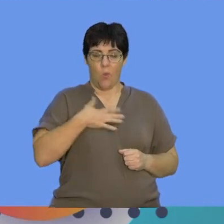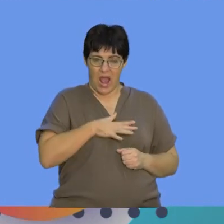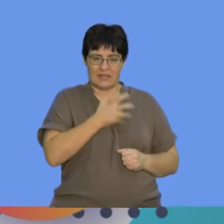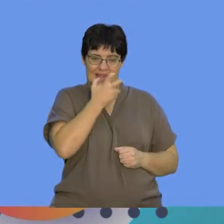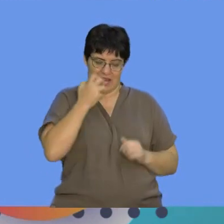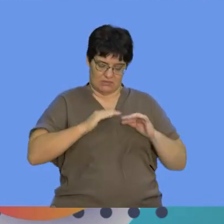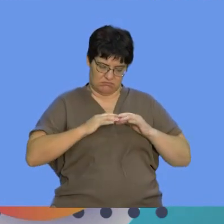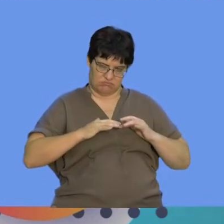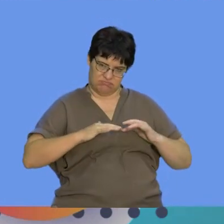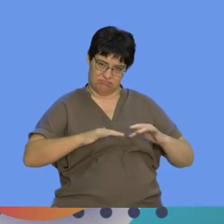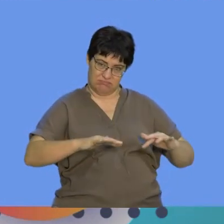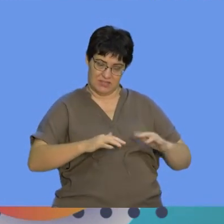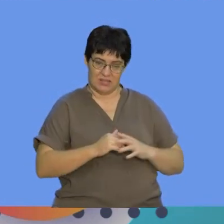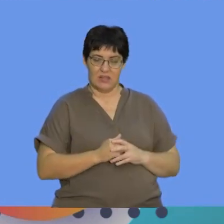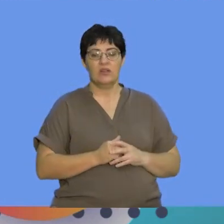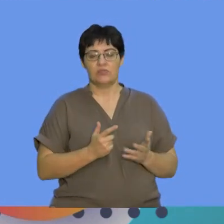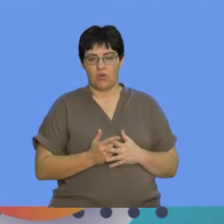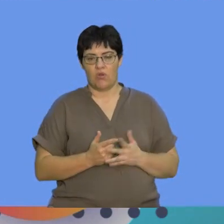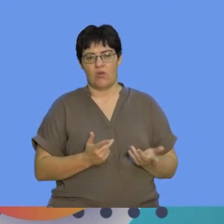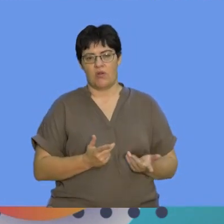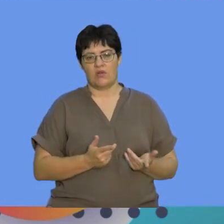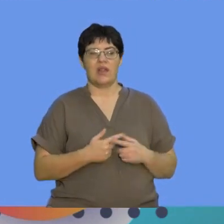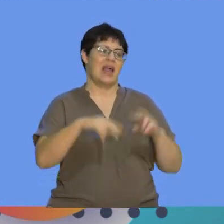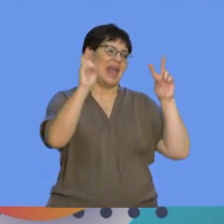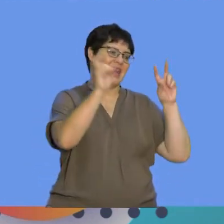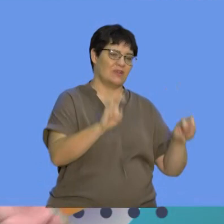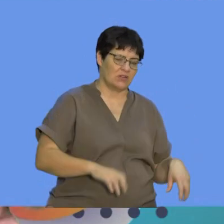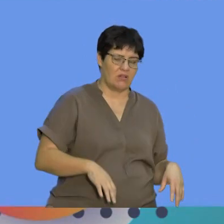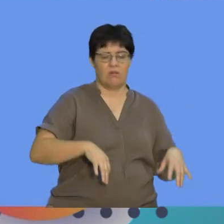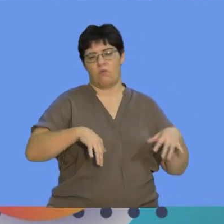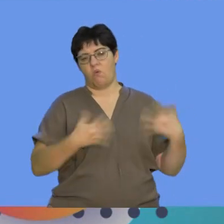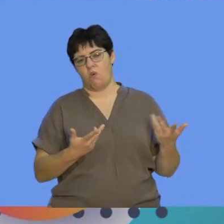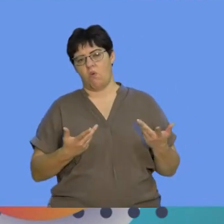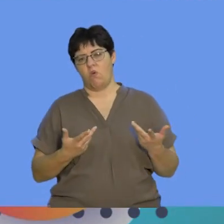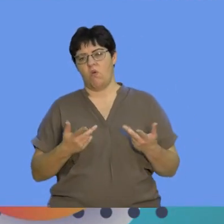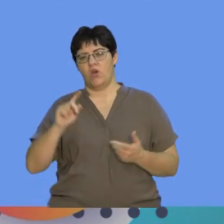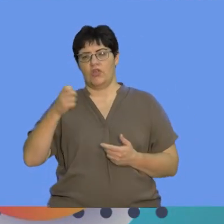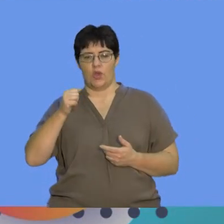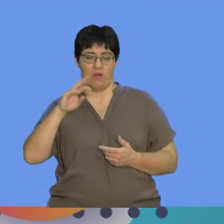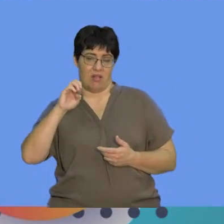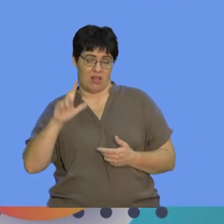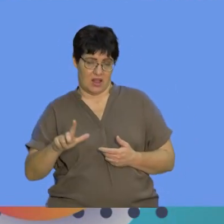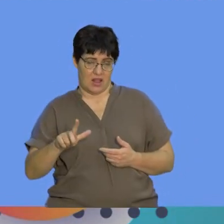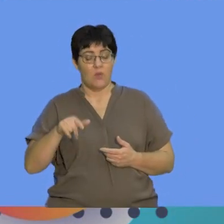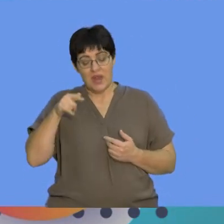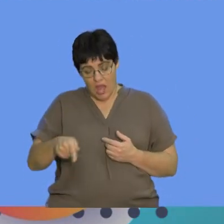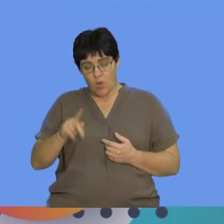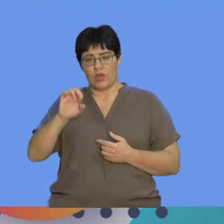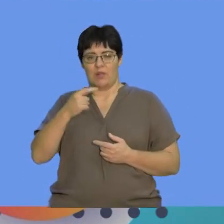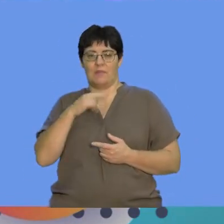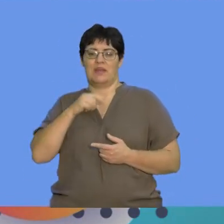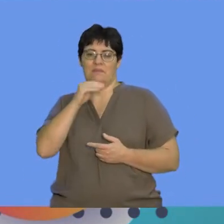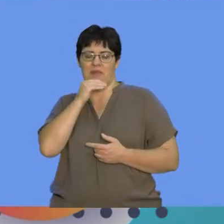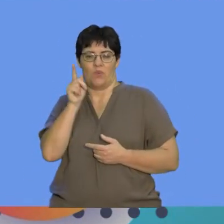because conductivity would vary. We can talk about electrical or thermal. In this case, we're talking about thermal, which has to do with heat